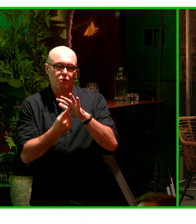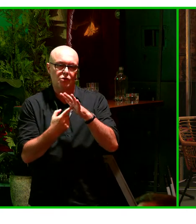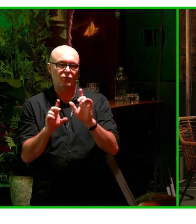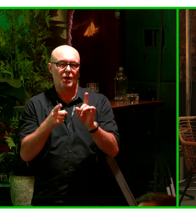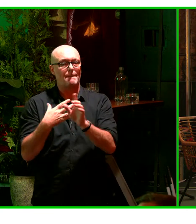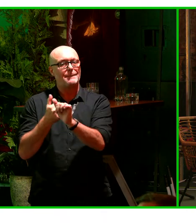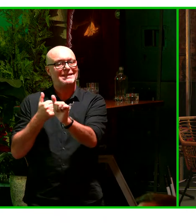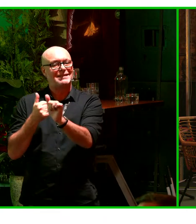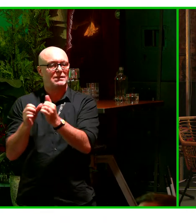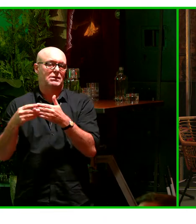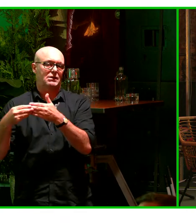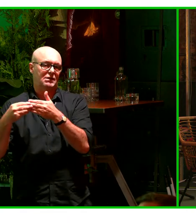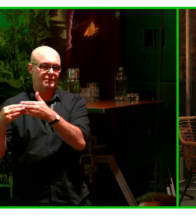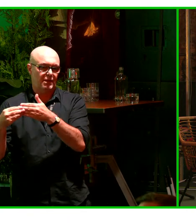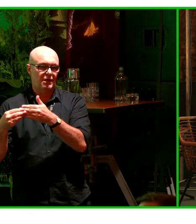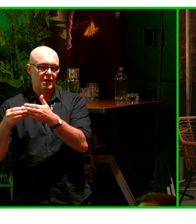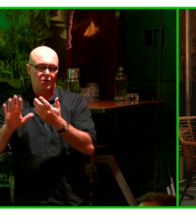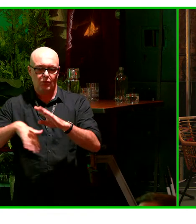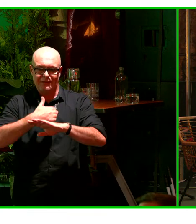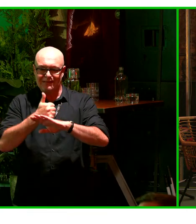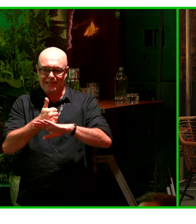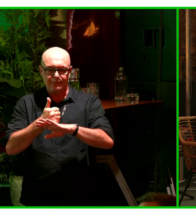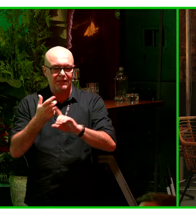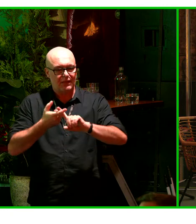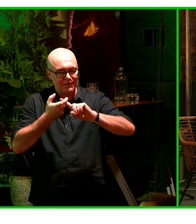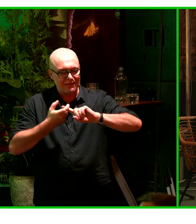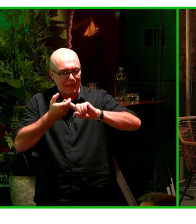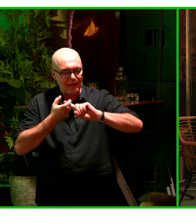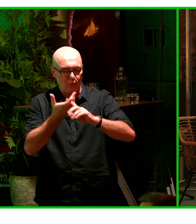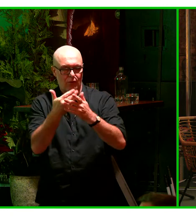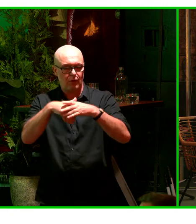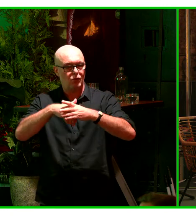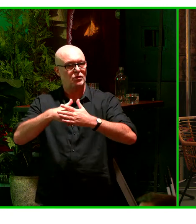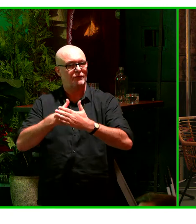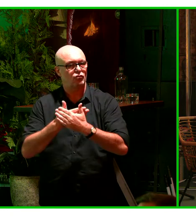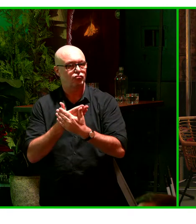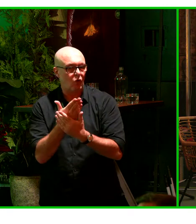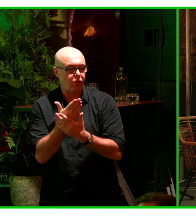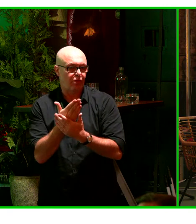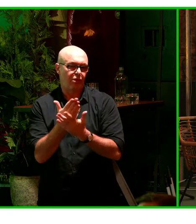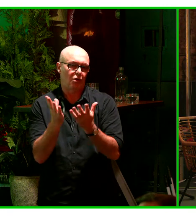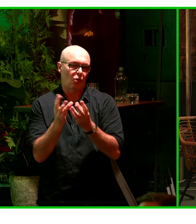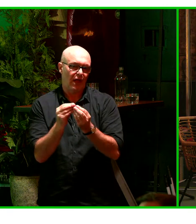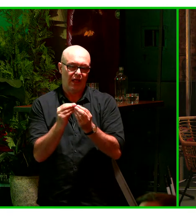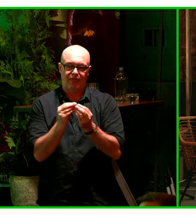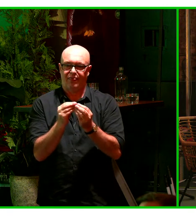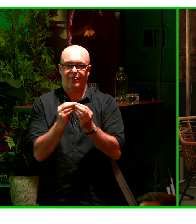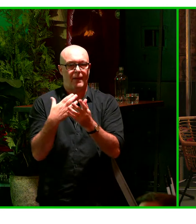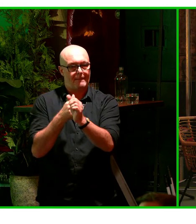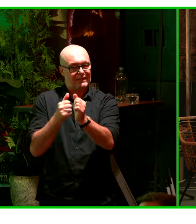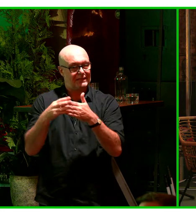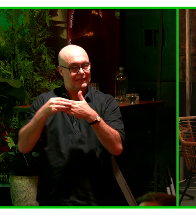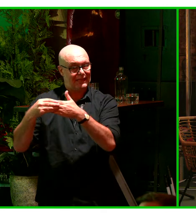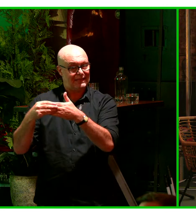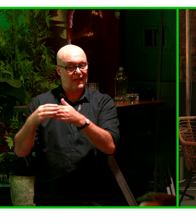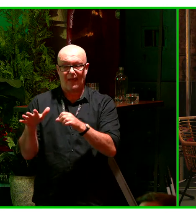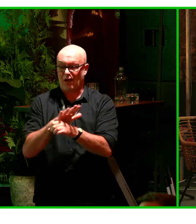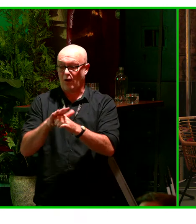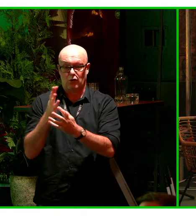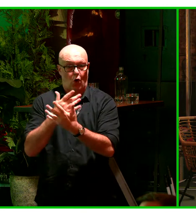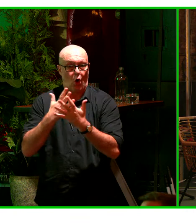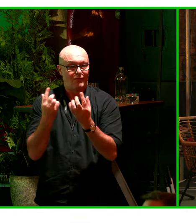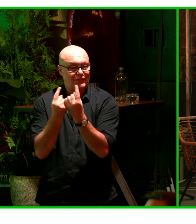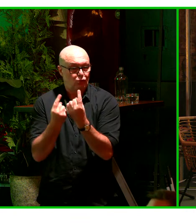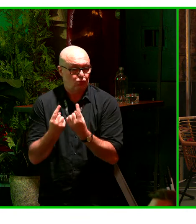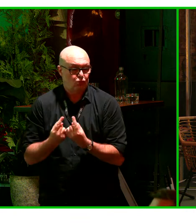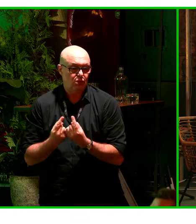well. We've established a sustainable and inclusive growth commission with our business leaders, and that's looking at a wide range of issues. And through that,